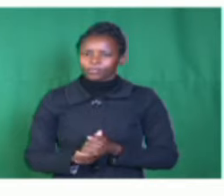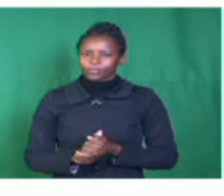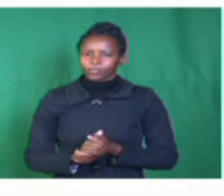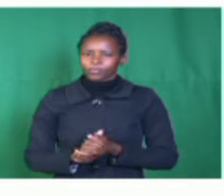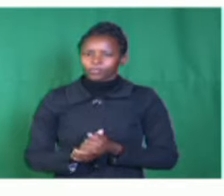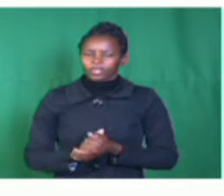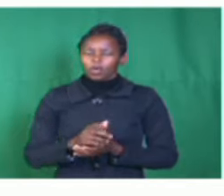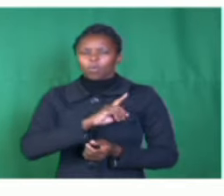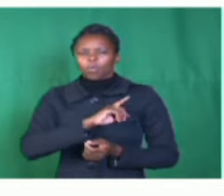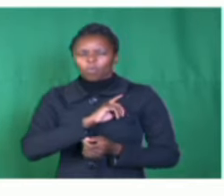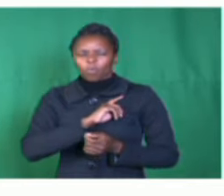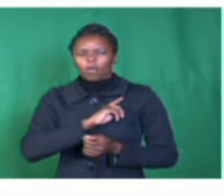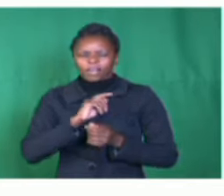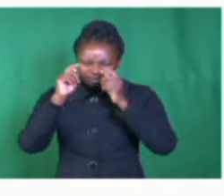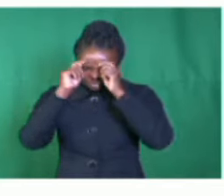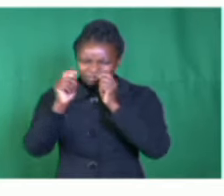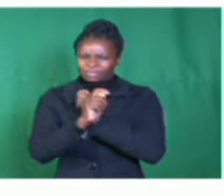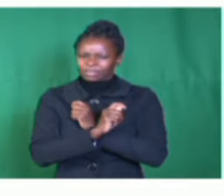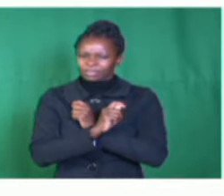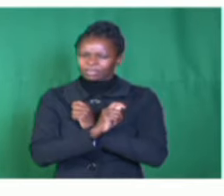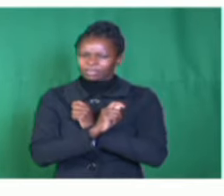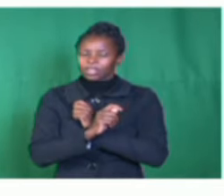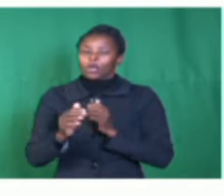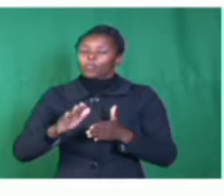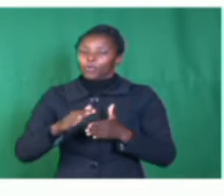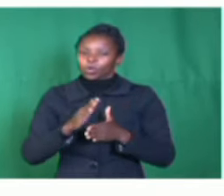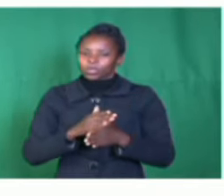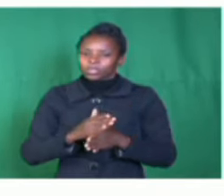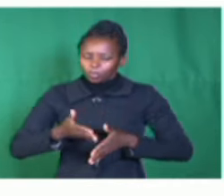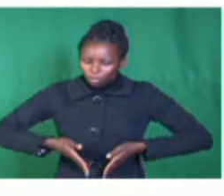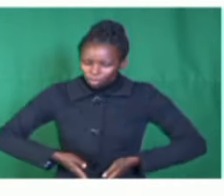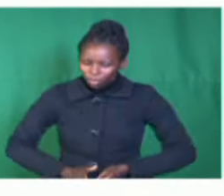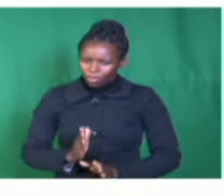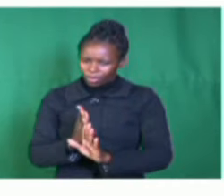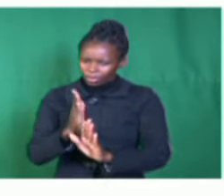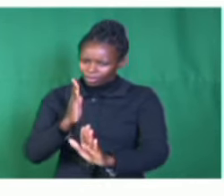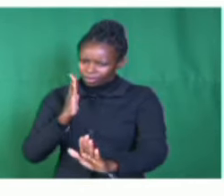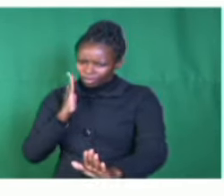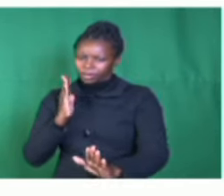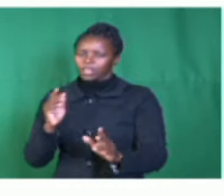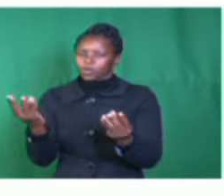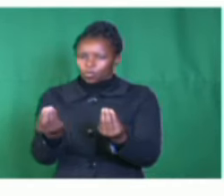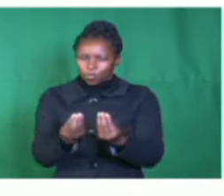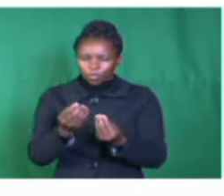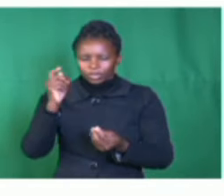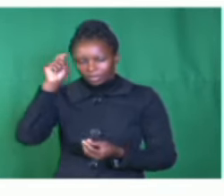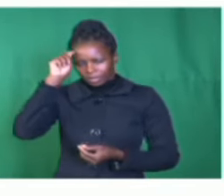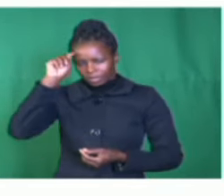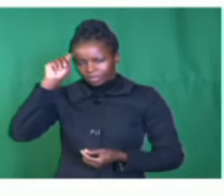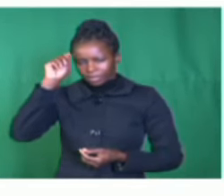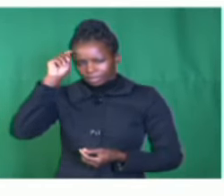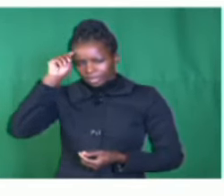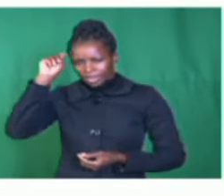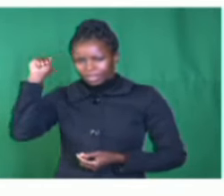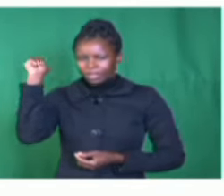David's son because he is from the lineage of David. For David says himself in the book of Psalms, the